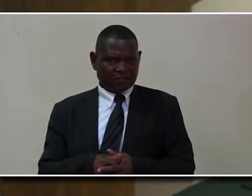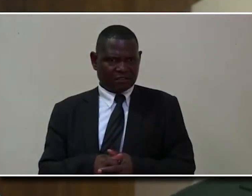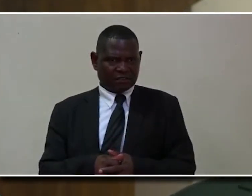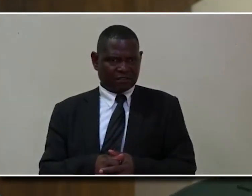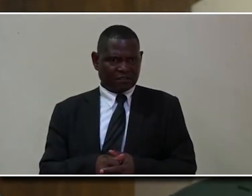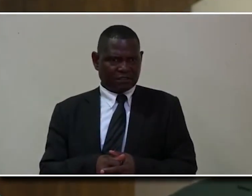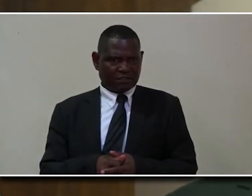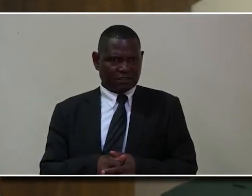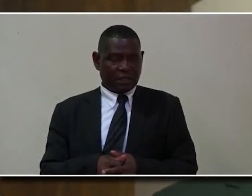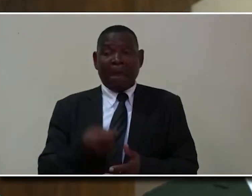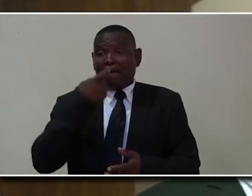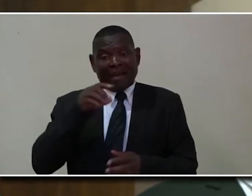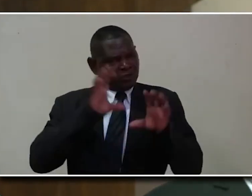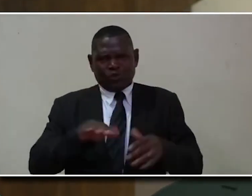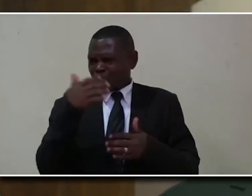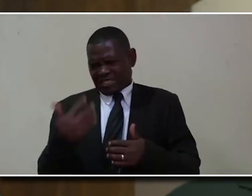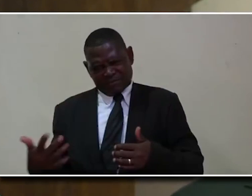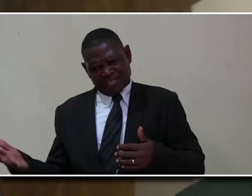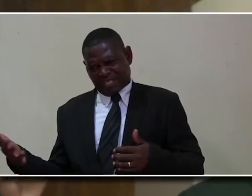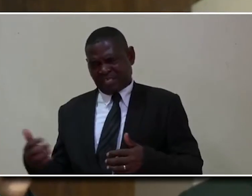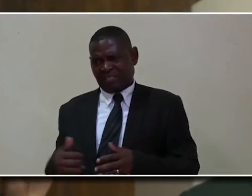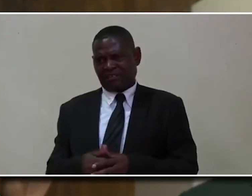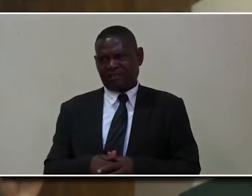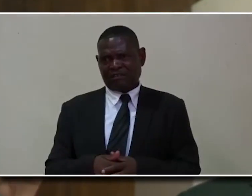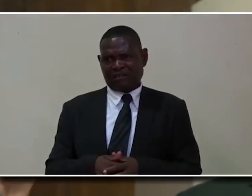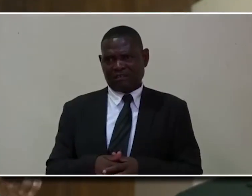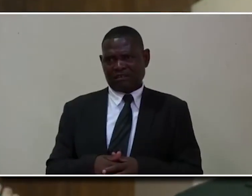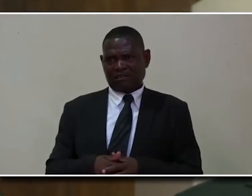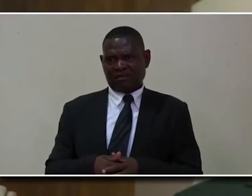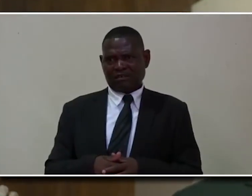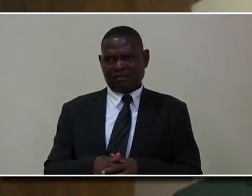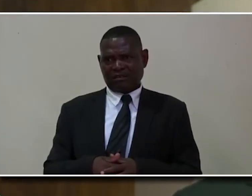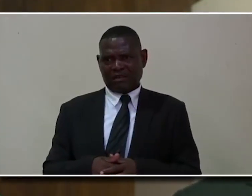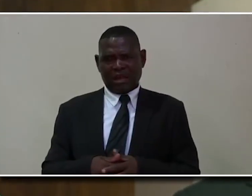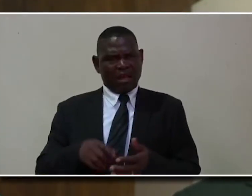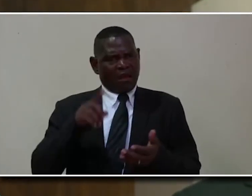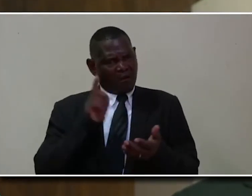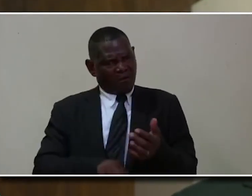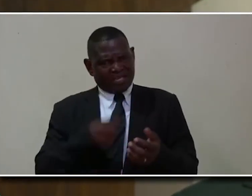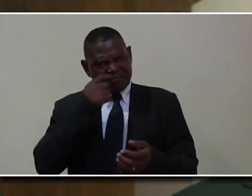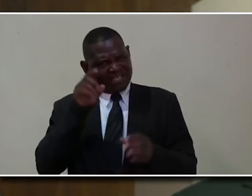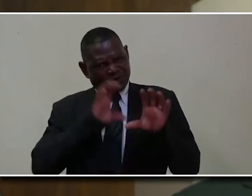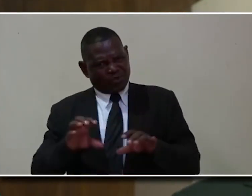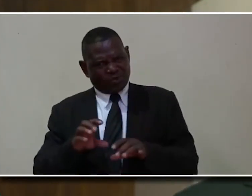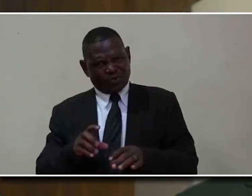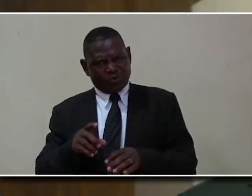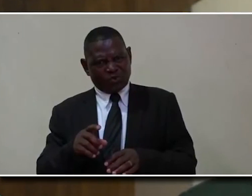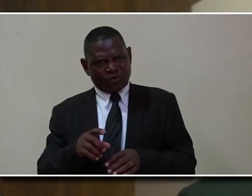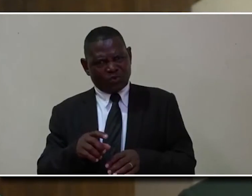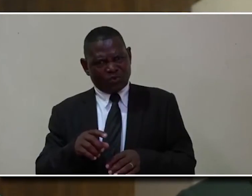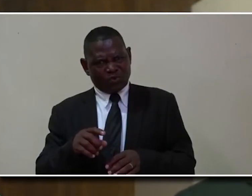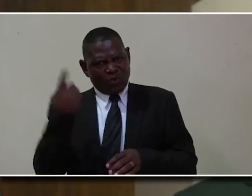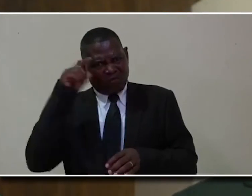we need to do something. Tienolo chita china. And what is it that we should do for us to experience these sources of joy?